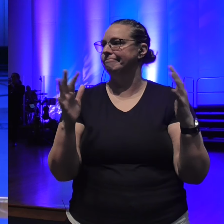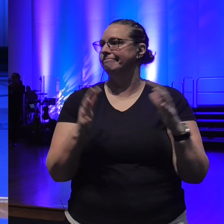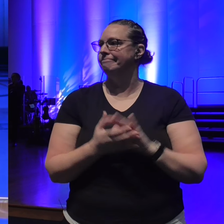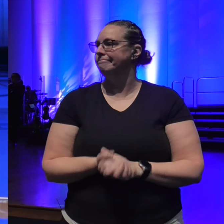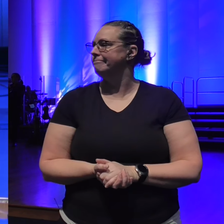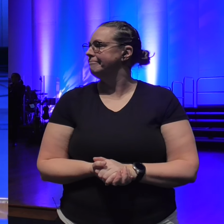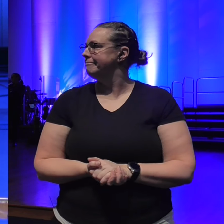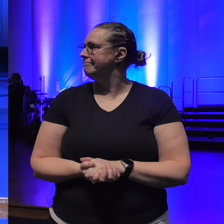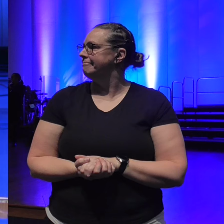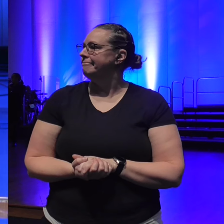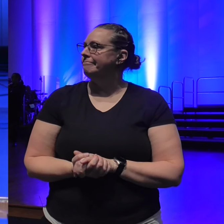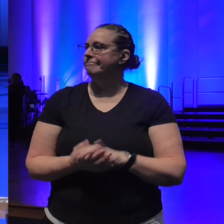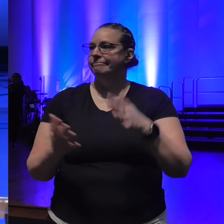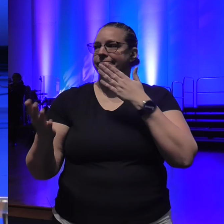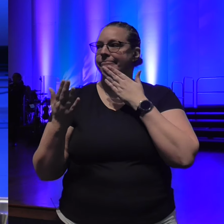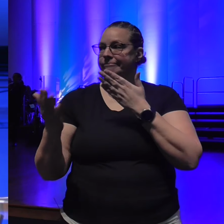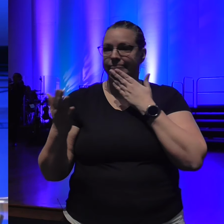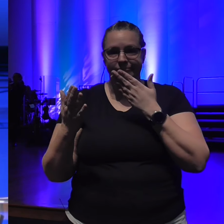Thank you, Karen.